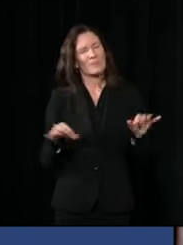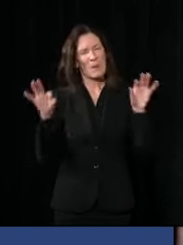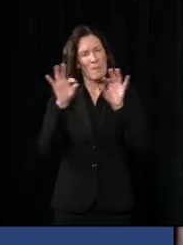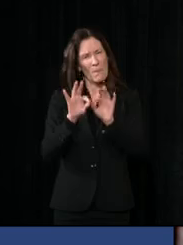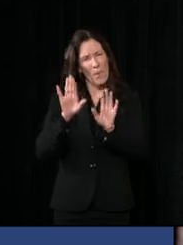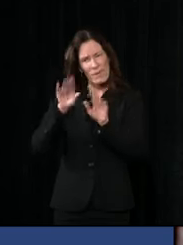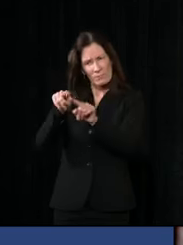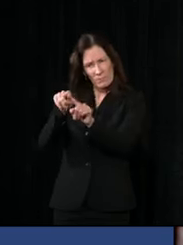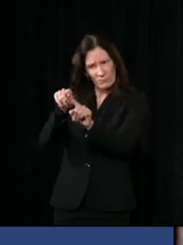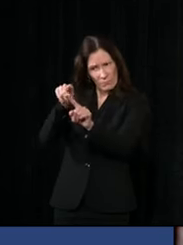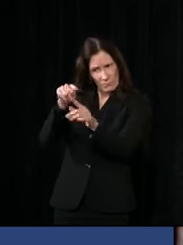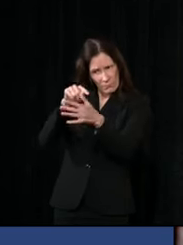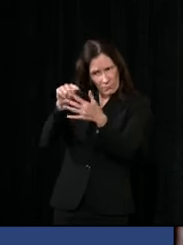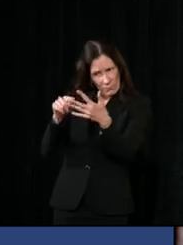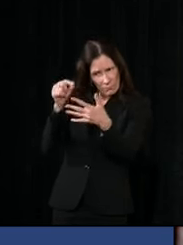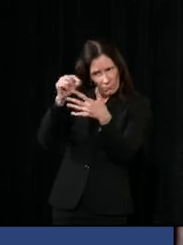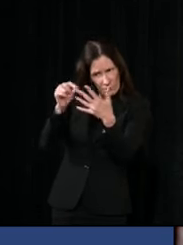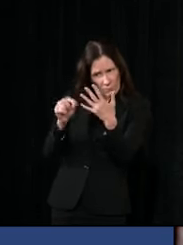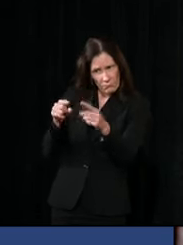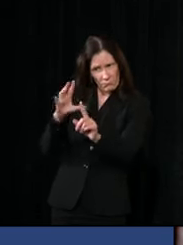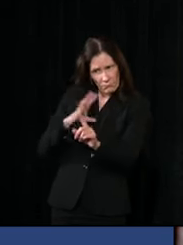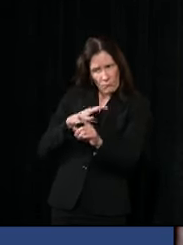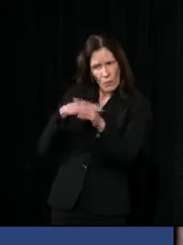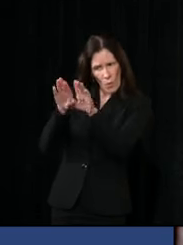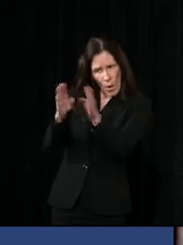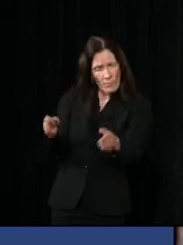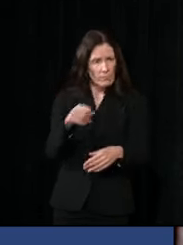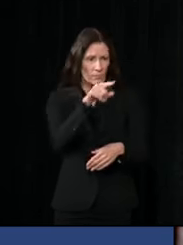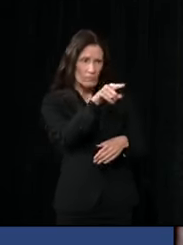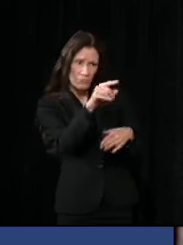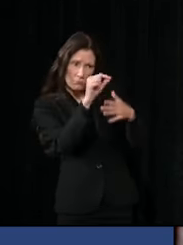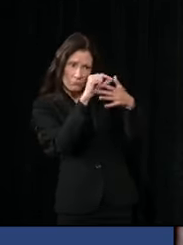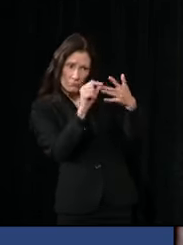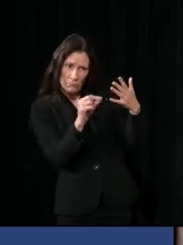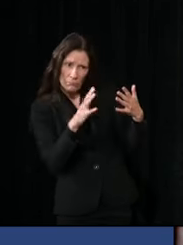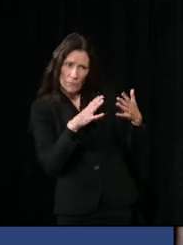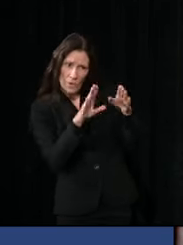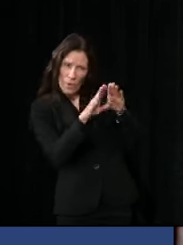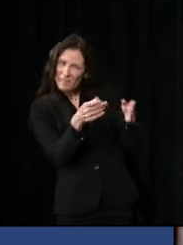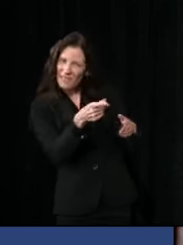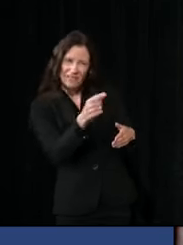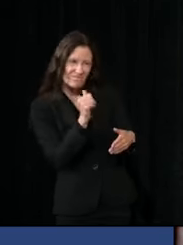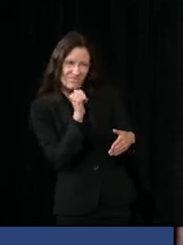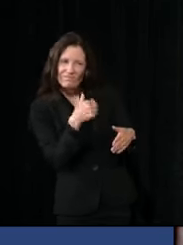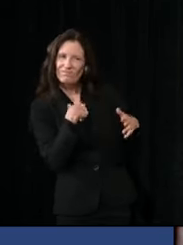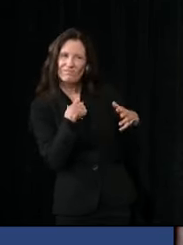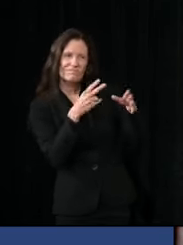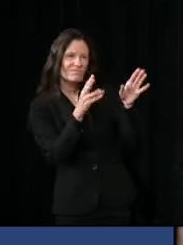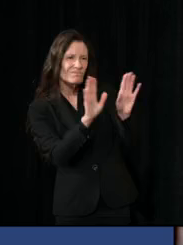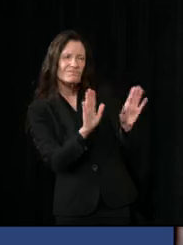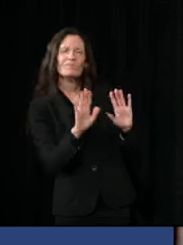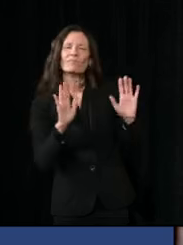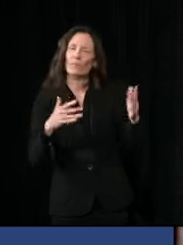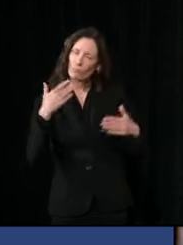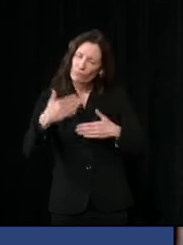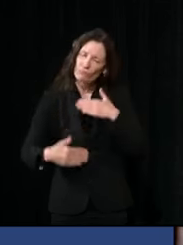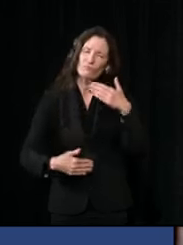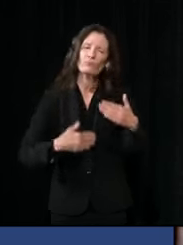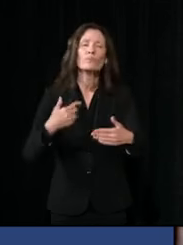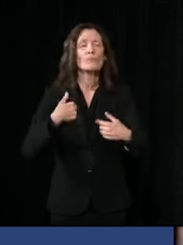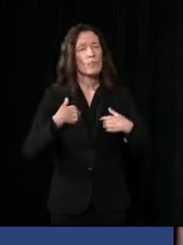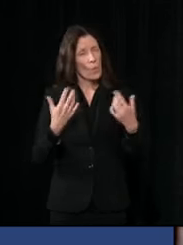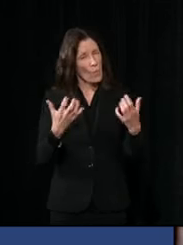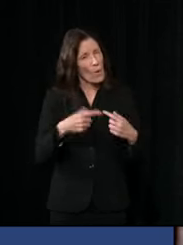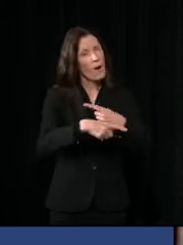to recognize that we're all anxious to get back to work, and we just have to make sure that we're doing this right.